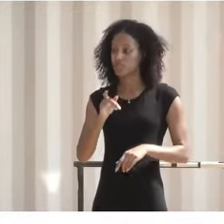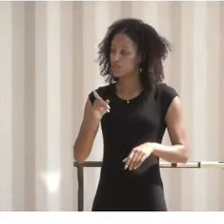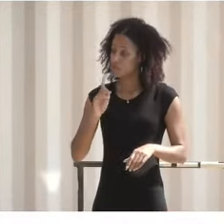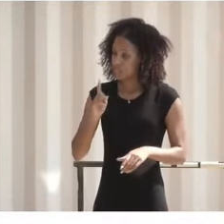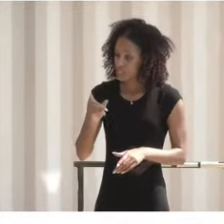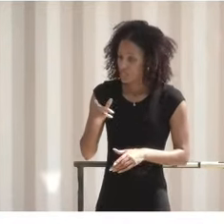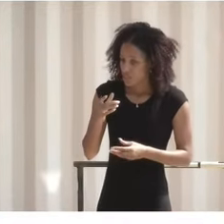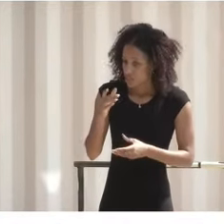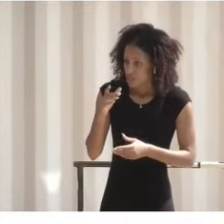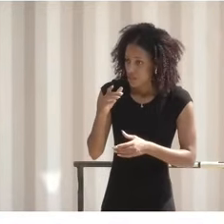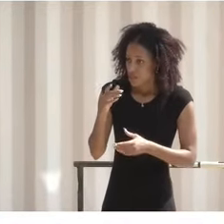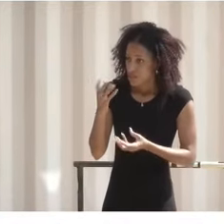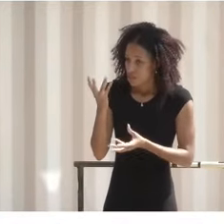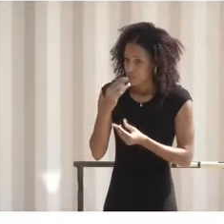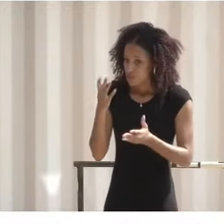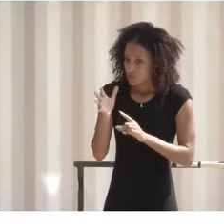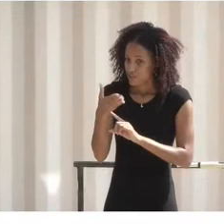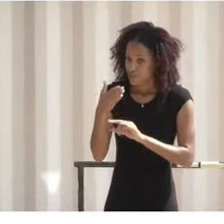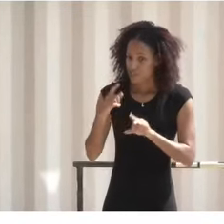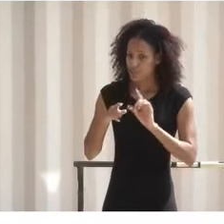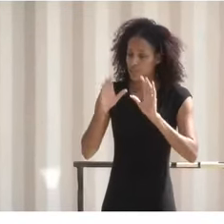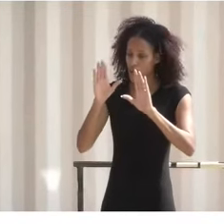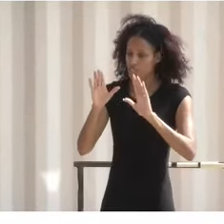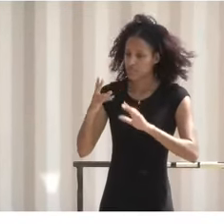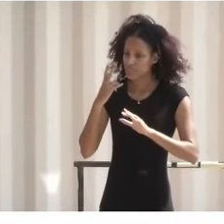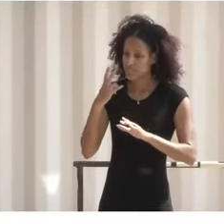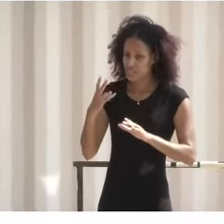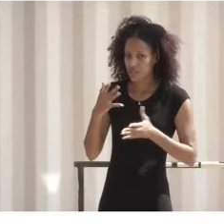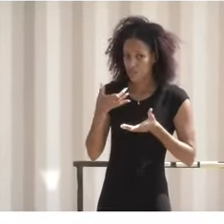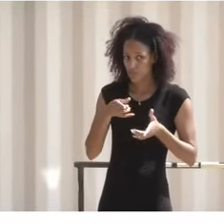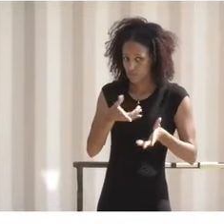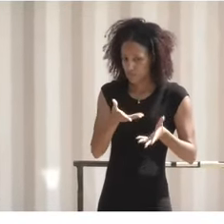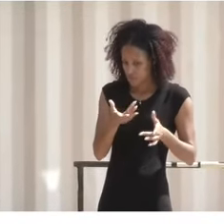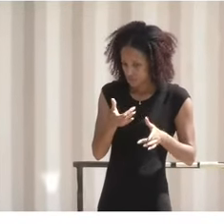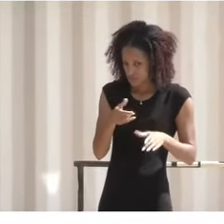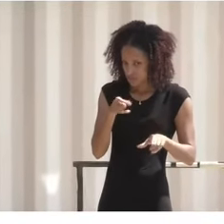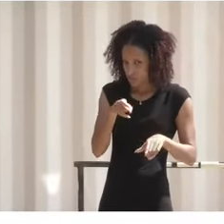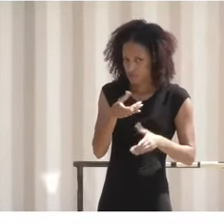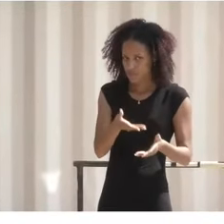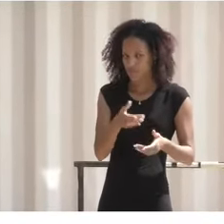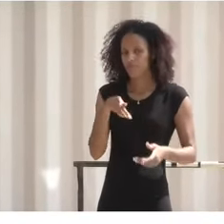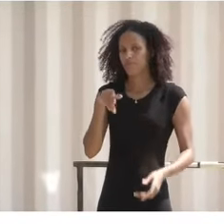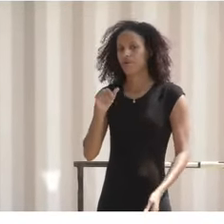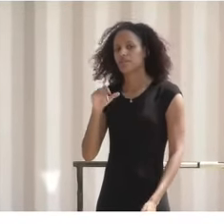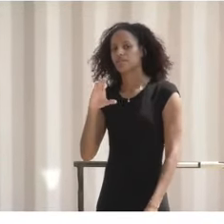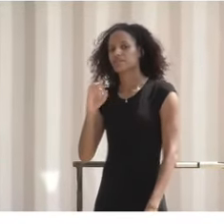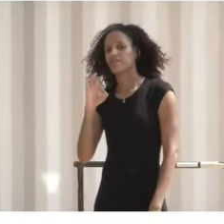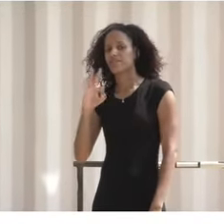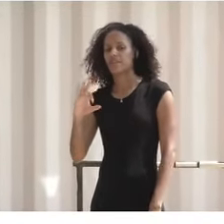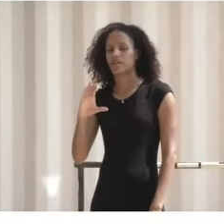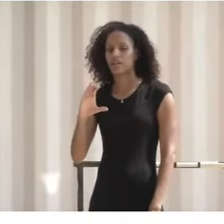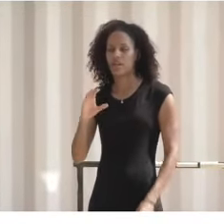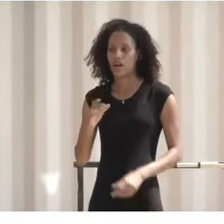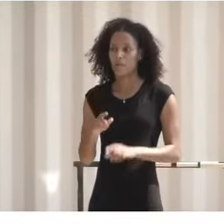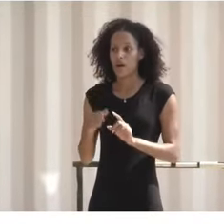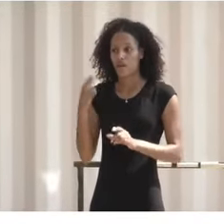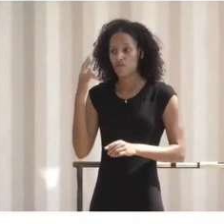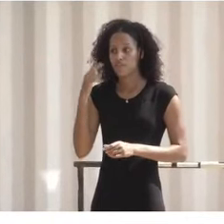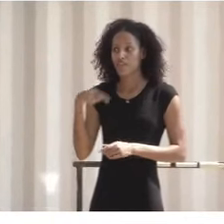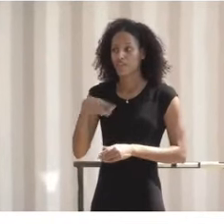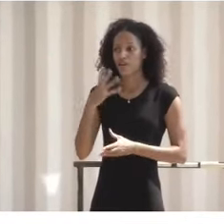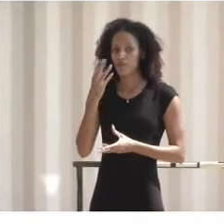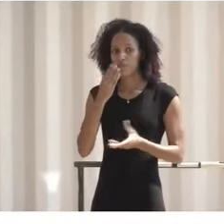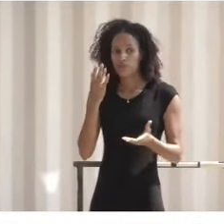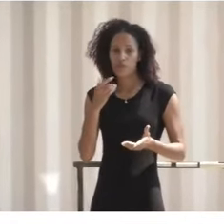really beautiful, and it's great to see them where they belong, which is in the Indo-Pacific. Because they're so beautiful, they're a